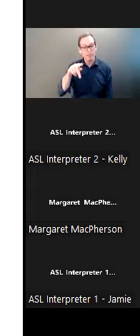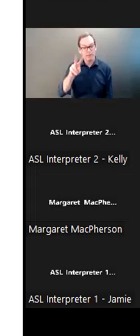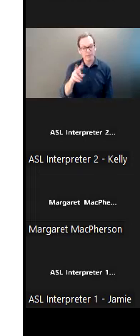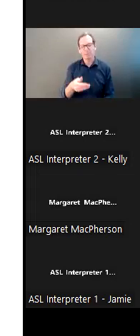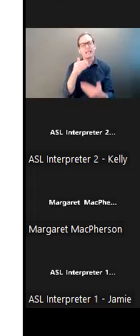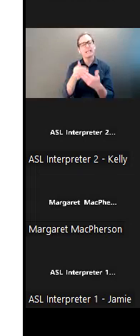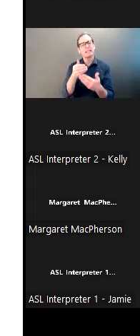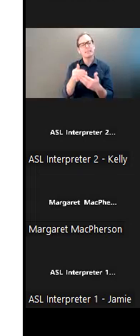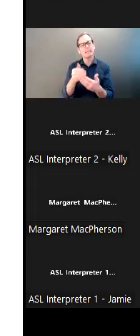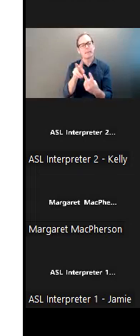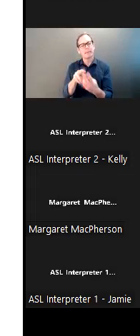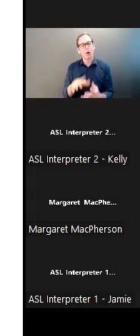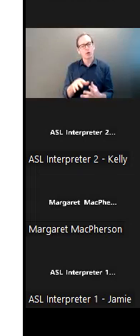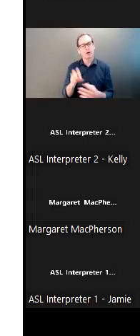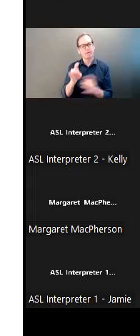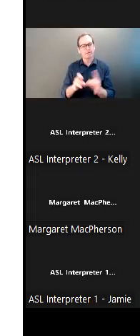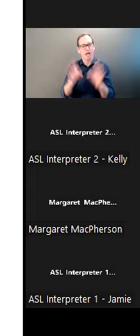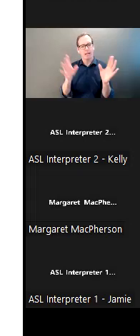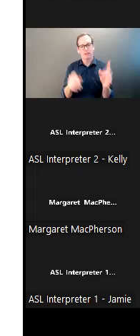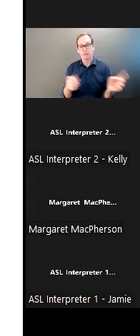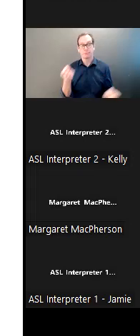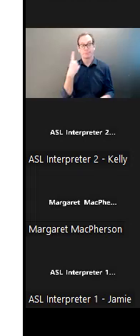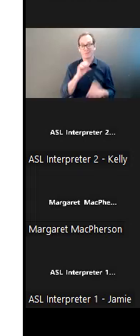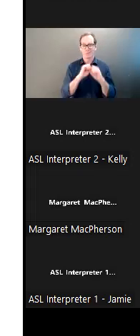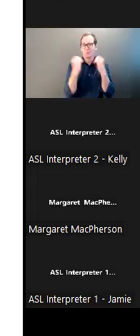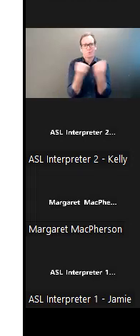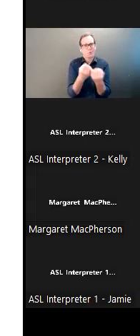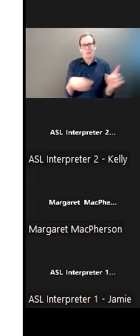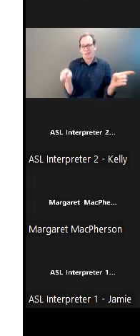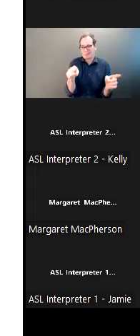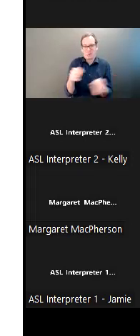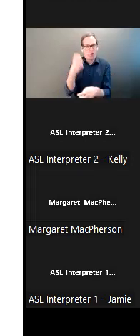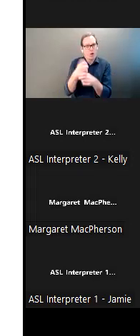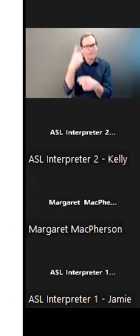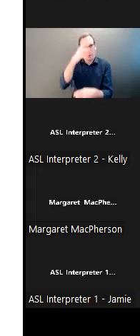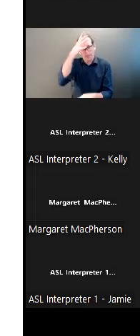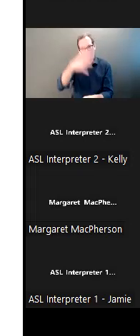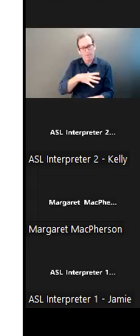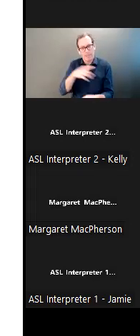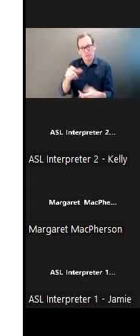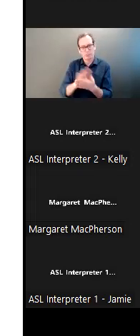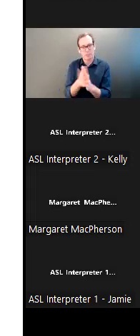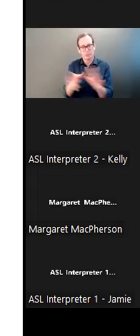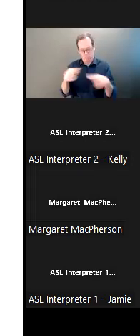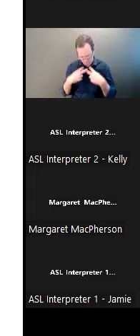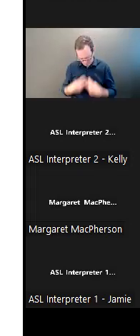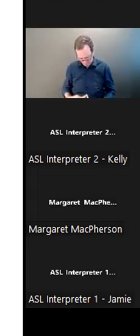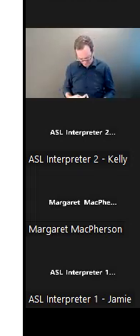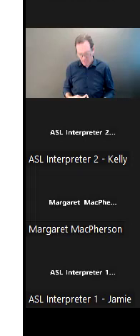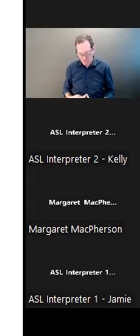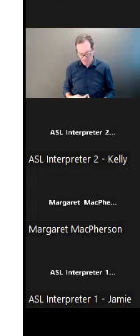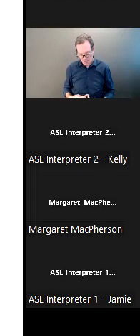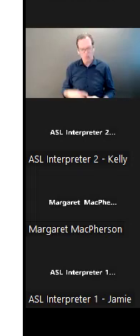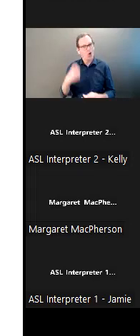of gender norms, it's difficult for men to acknowledge what they're experiencing, and they might not have any help available to them because